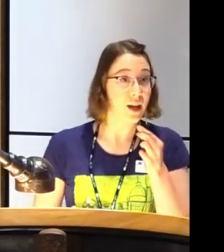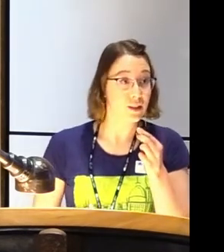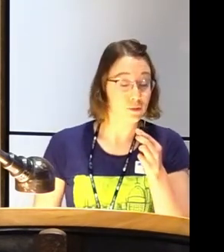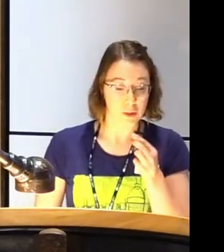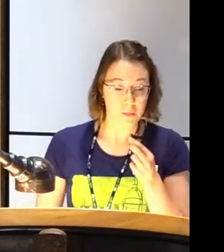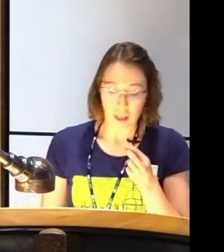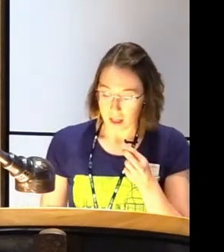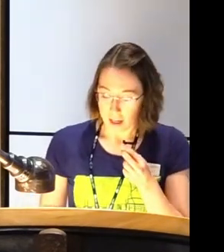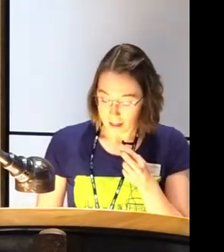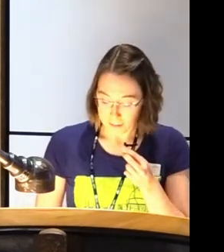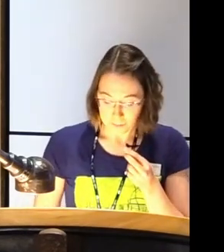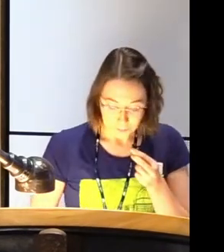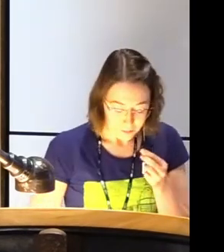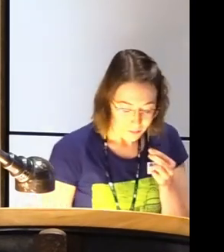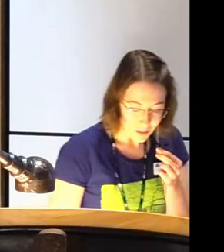so this is very handy for me.